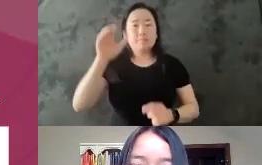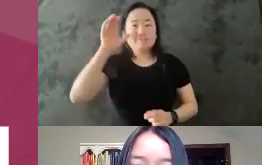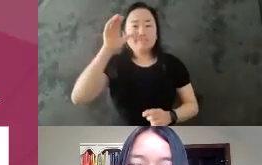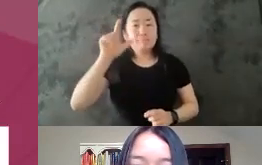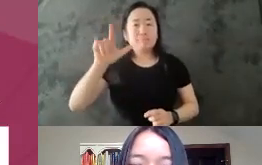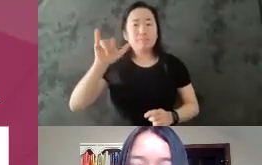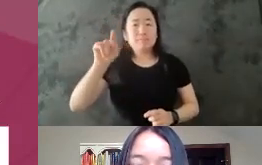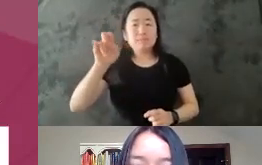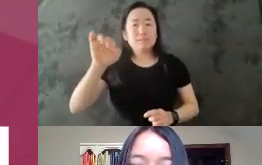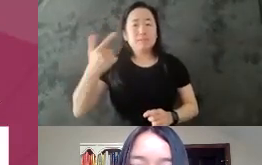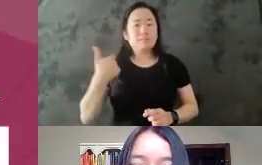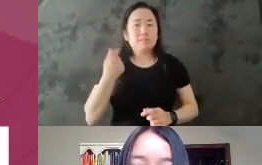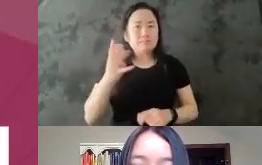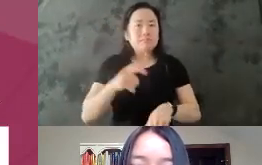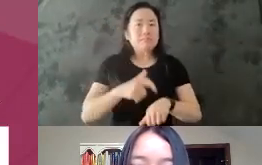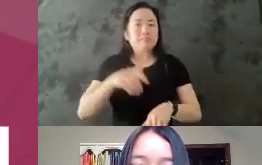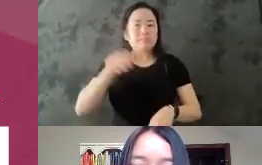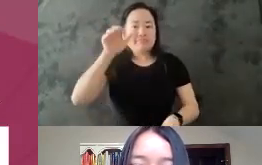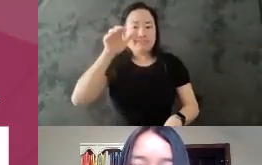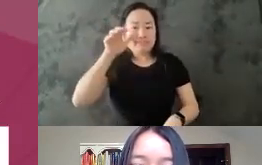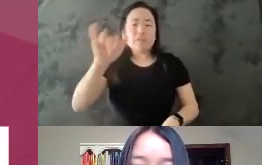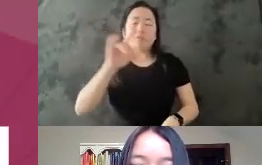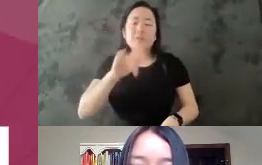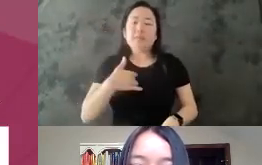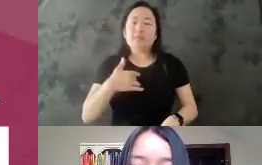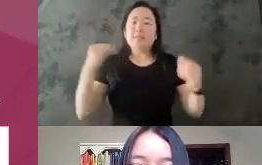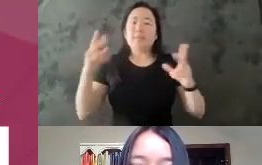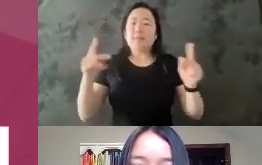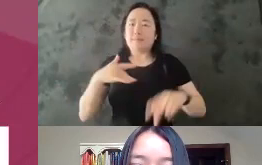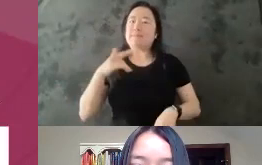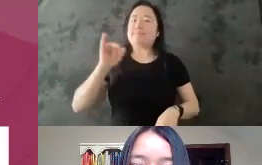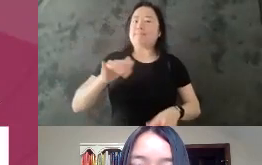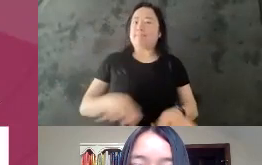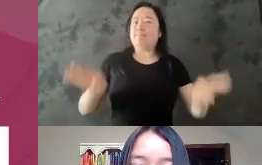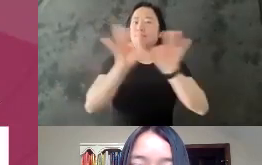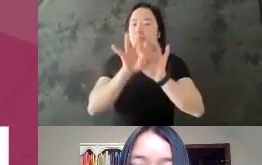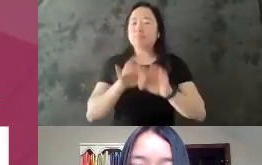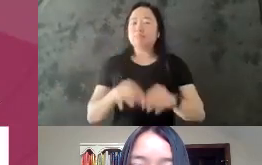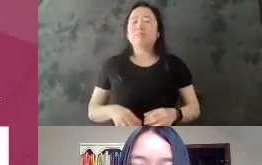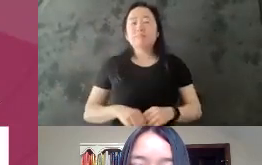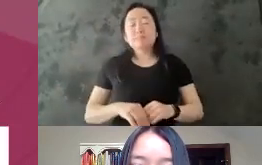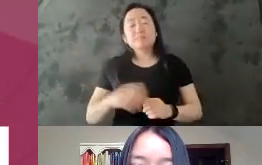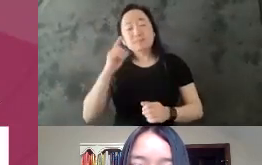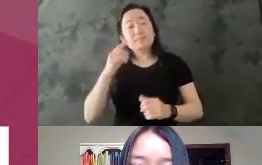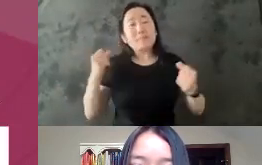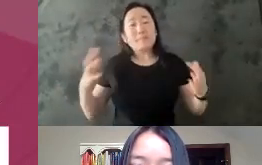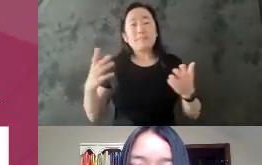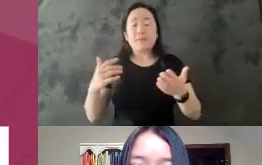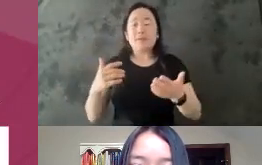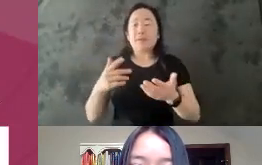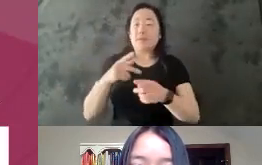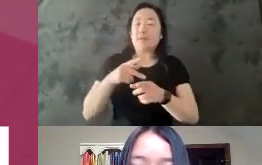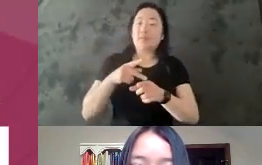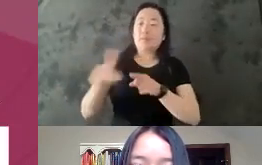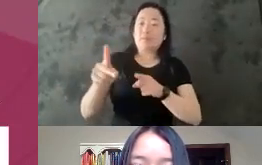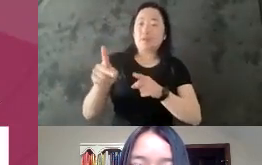6 times. So that really resonated with a lot of people. And I think that's what a lot of helping professionals might hear, that you